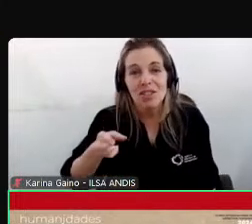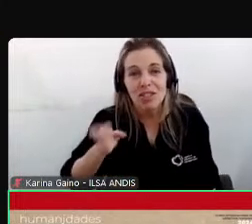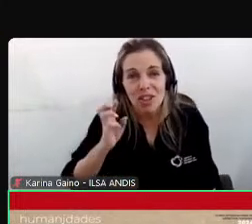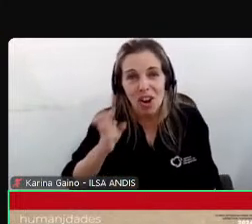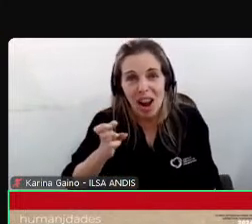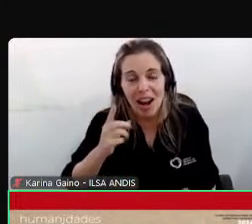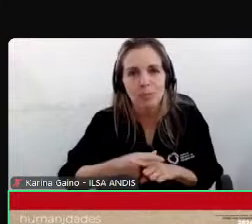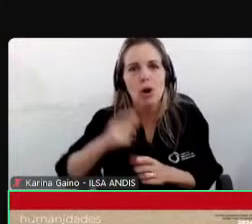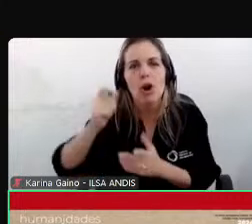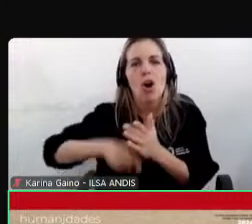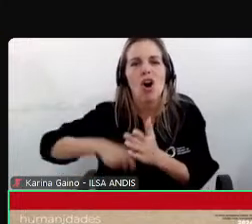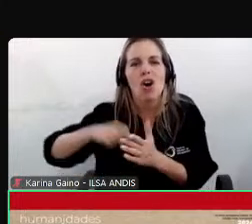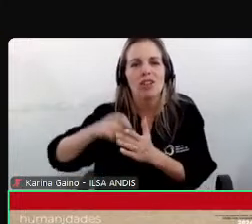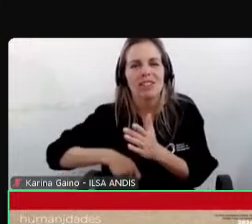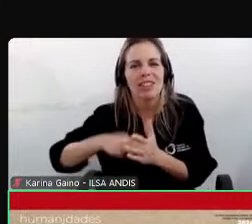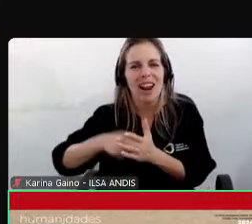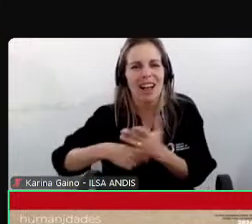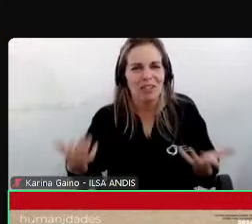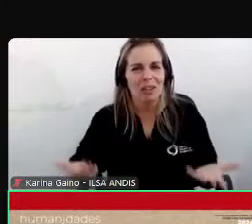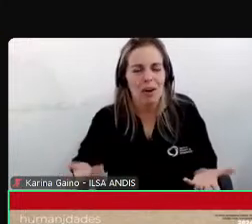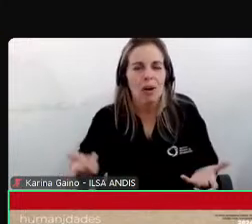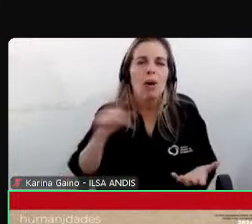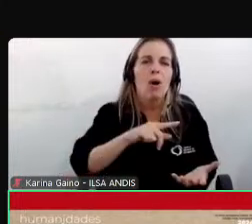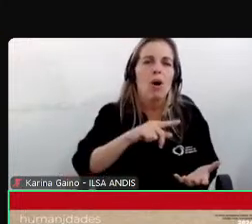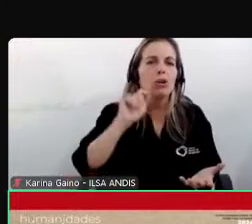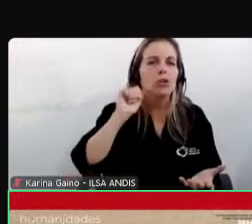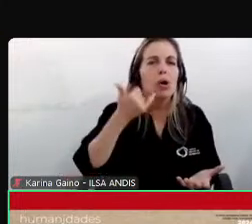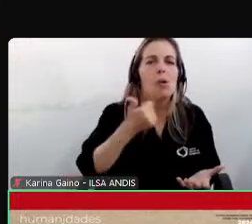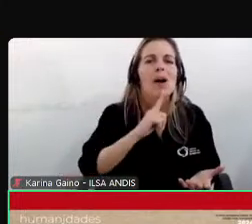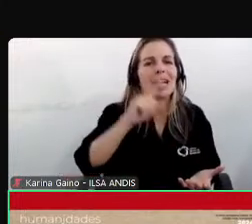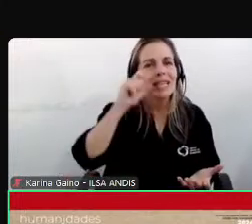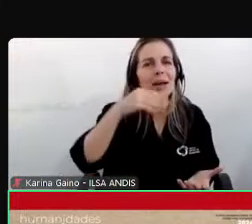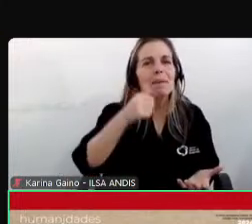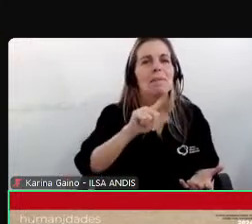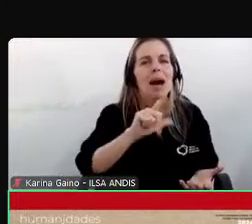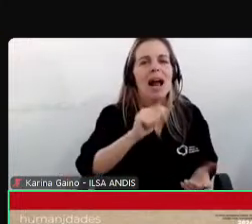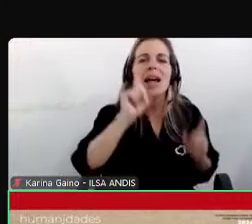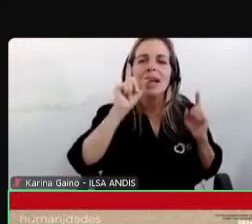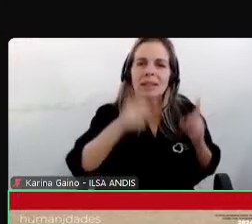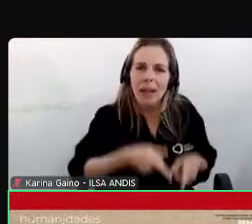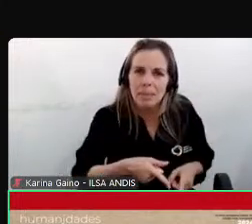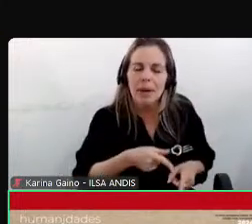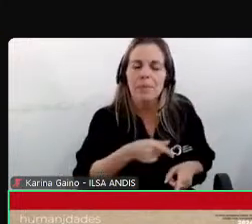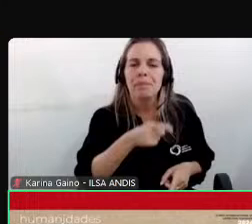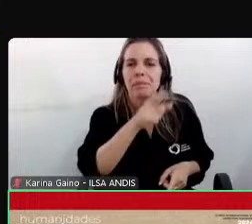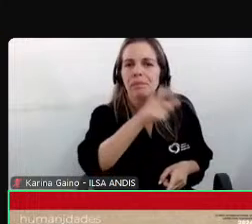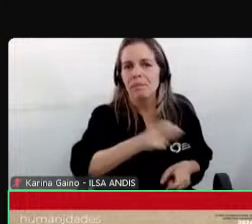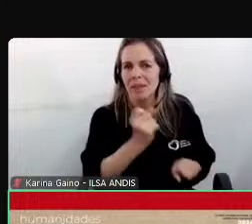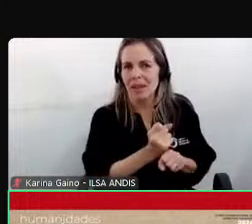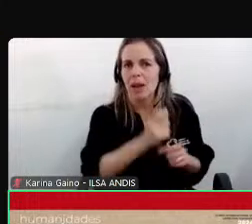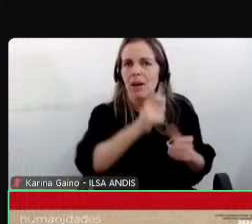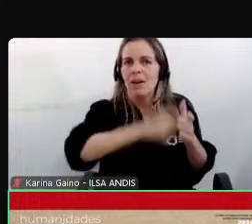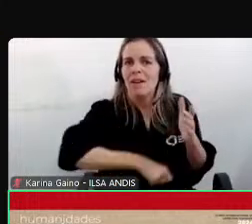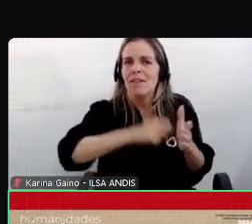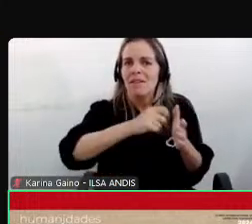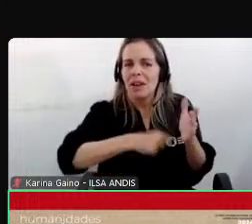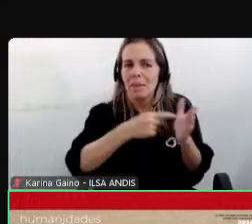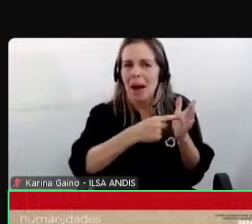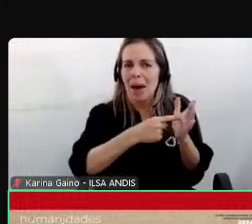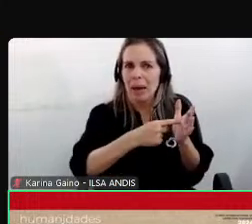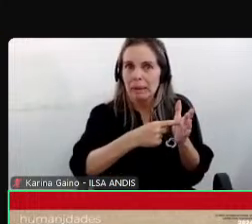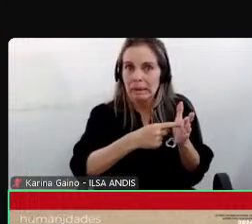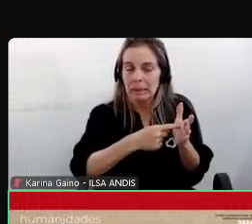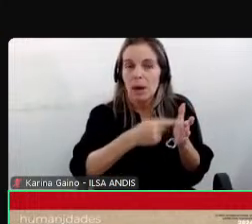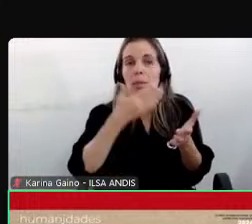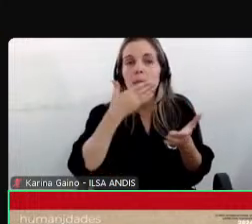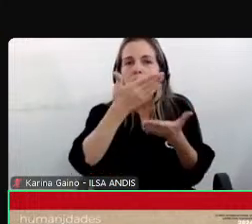we saw that workers who migrated to the US, they actually had to sign over the deeds to their land. And we found workers who had to